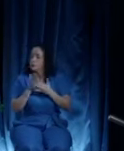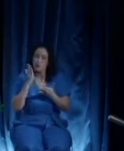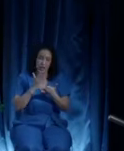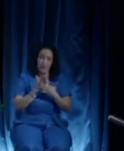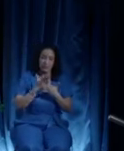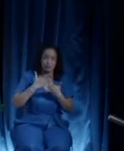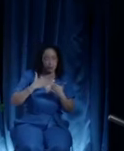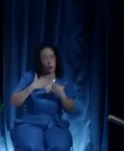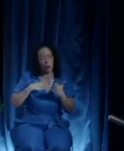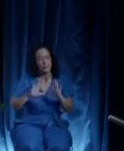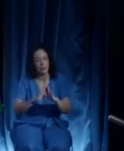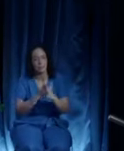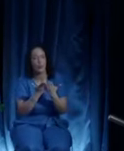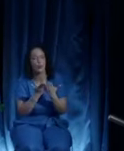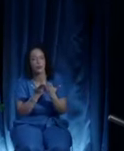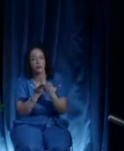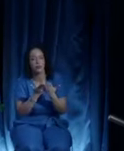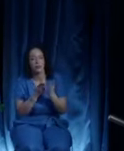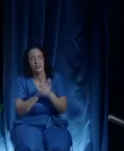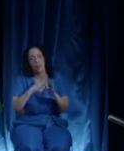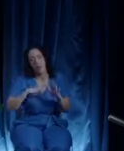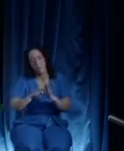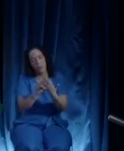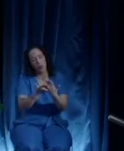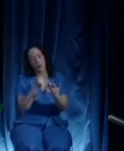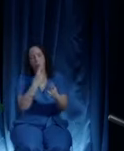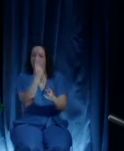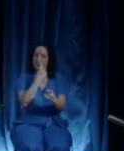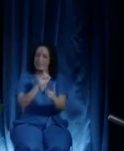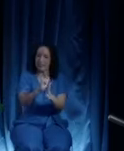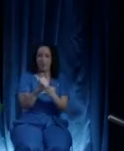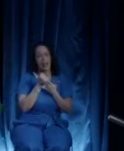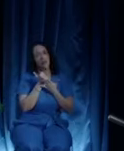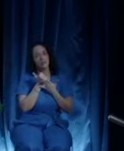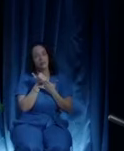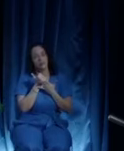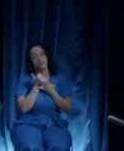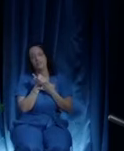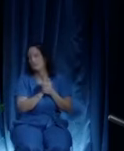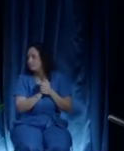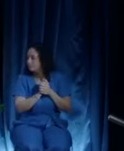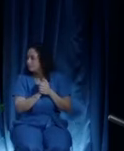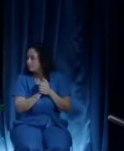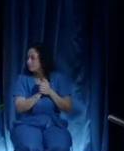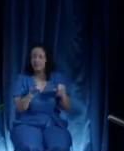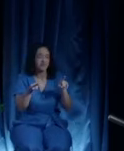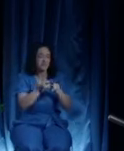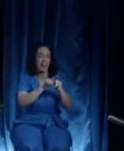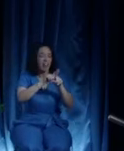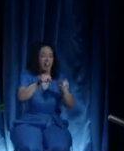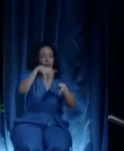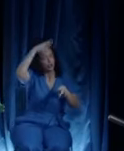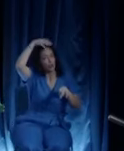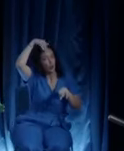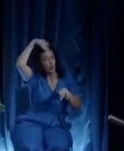someone ought to write one of those sort of corporate self-help sort of books, like for wannabe businessmen. It's like the Donald Trump, The Art of the Deal.